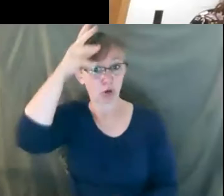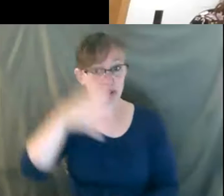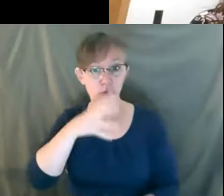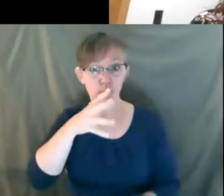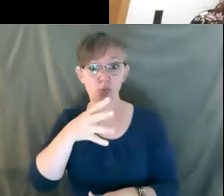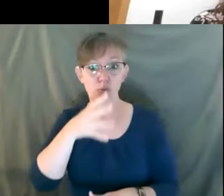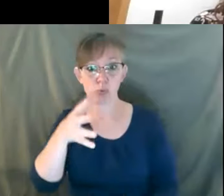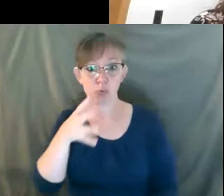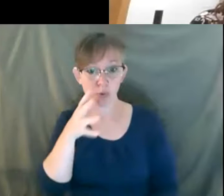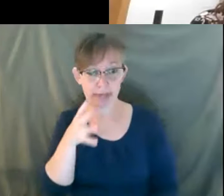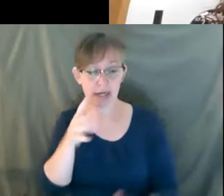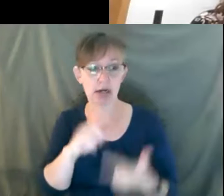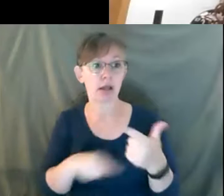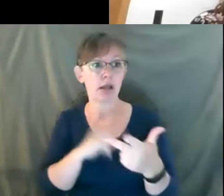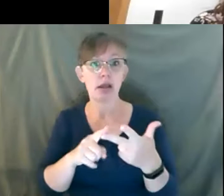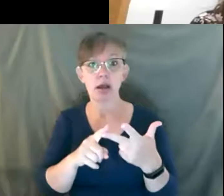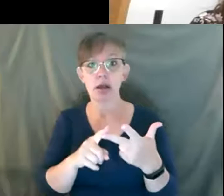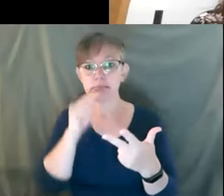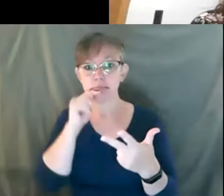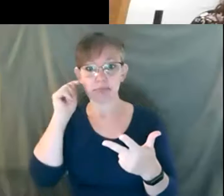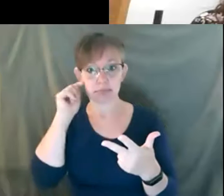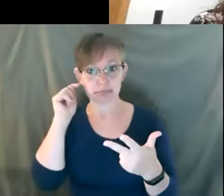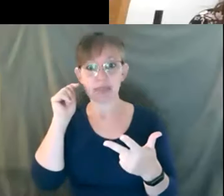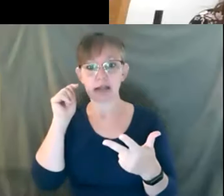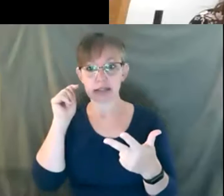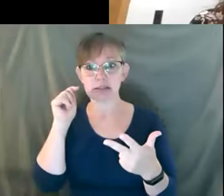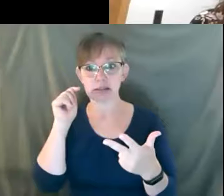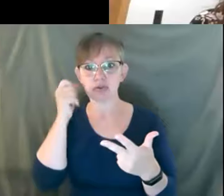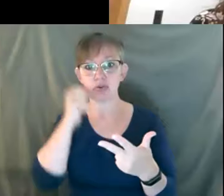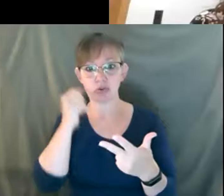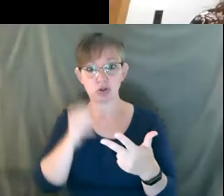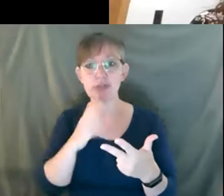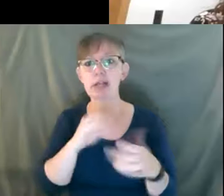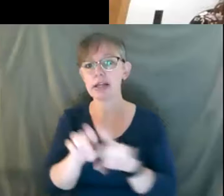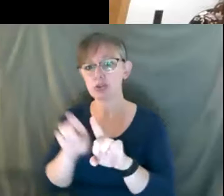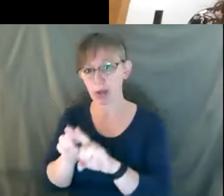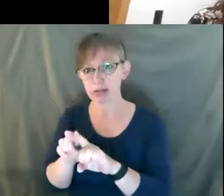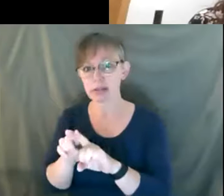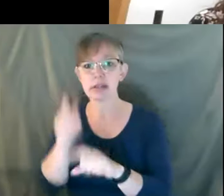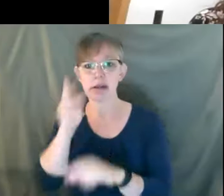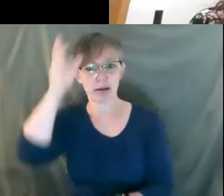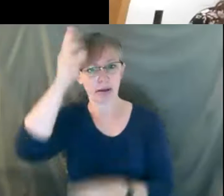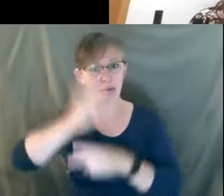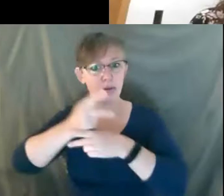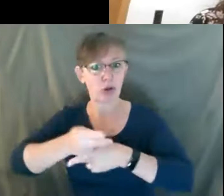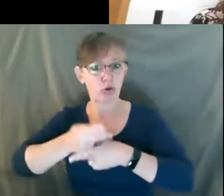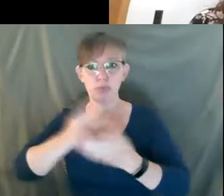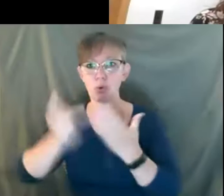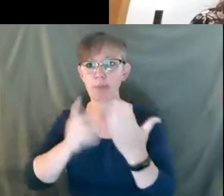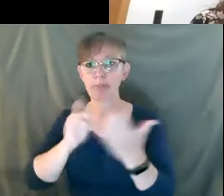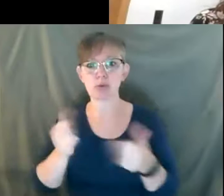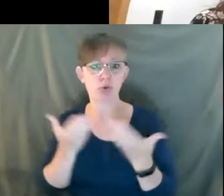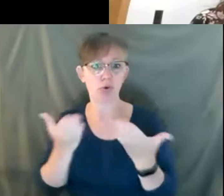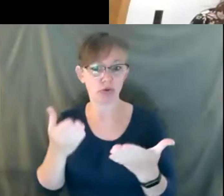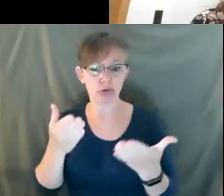to implement and facilitate a family program that was offered on the weekends. I'm currently in the